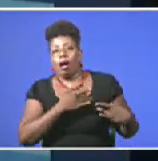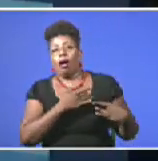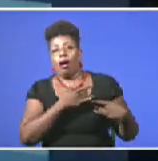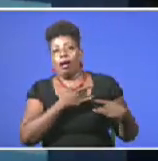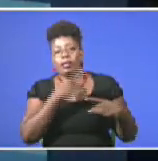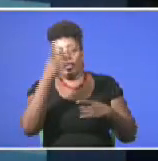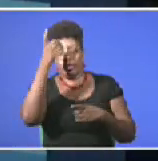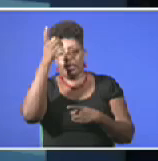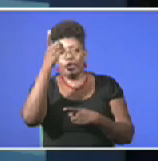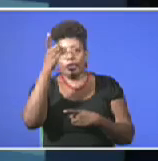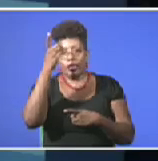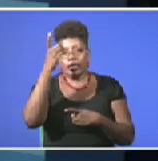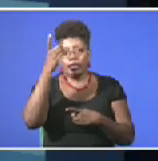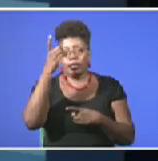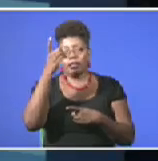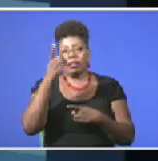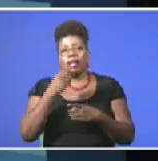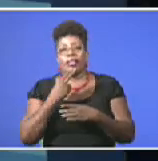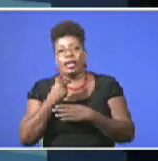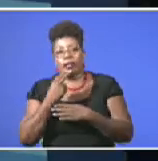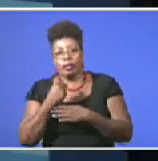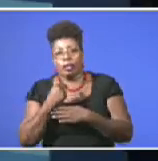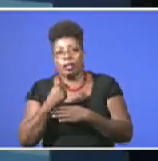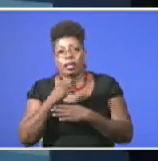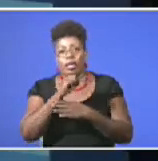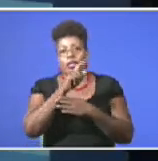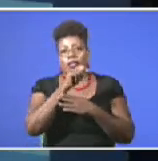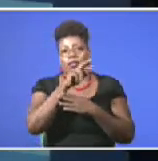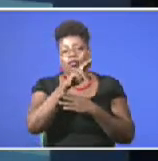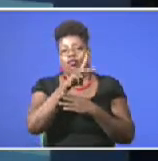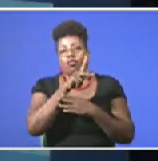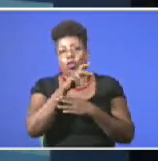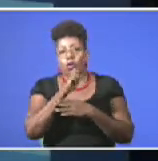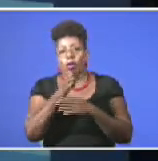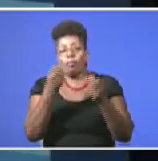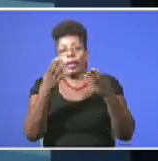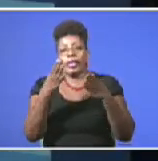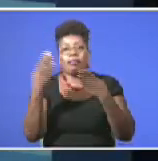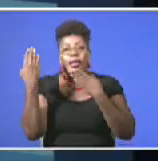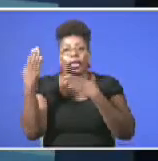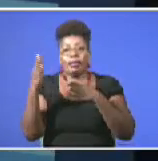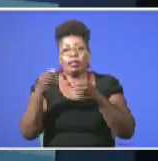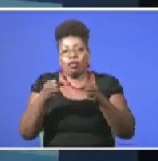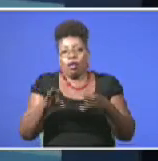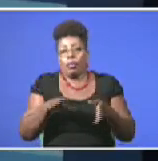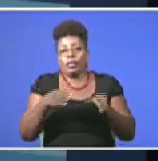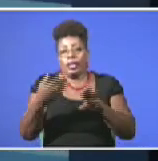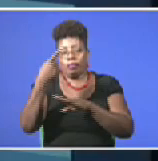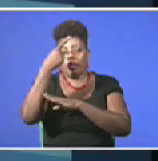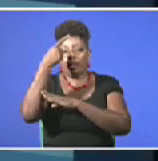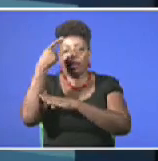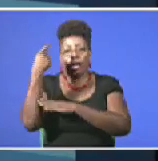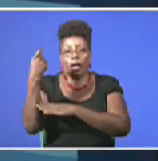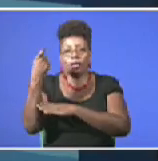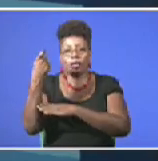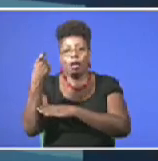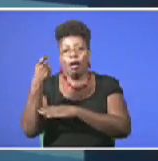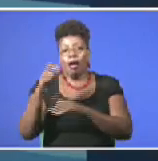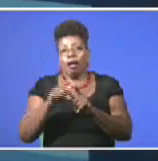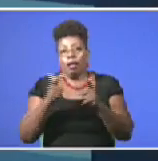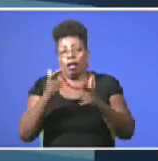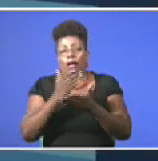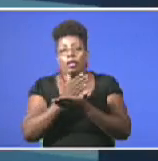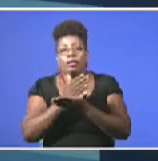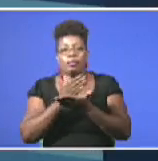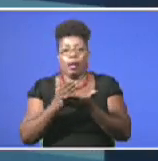stroke, diabetes. And so a lot of Bahamians are dropping dead because of the NCDs, in large part due